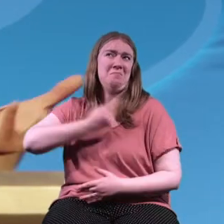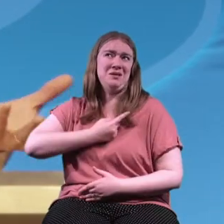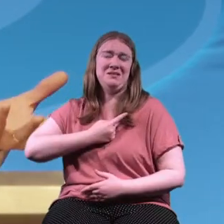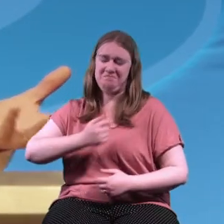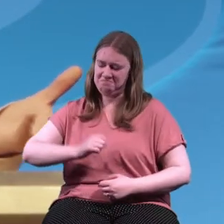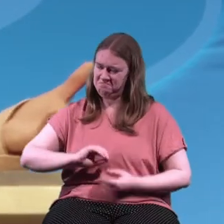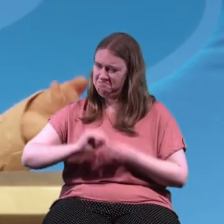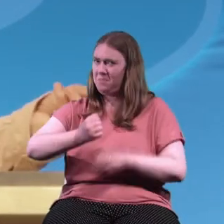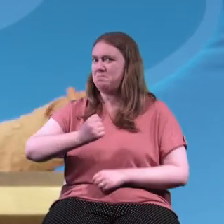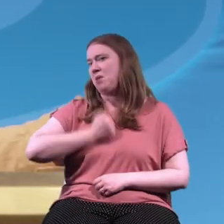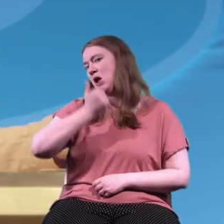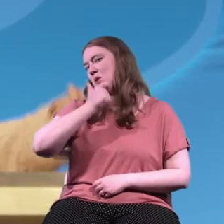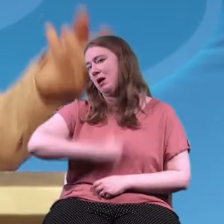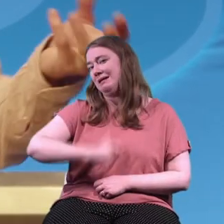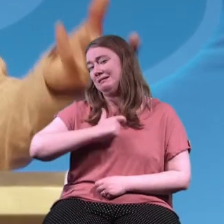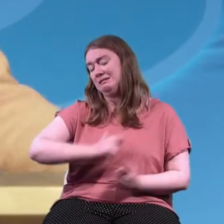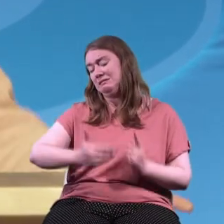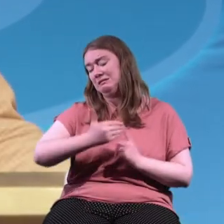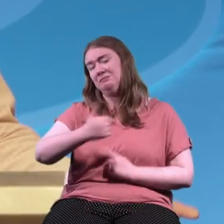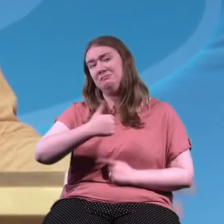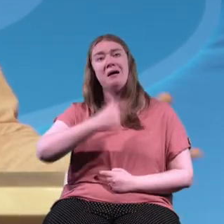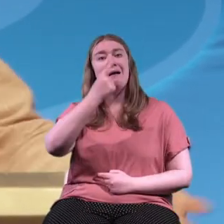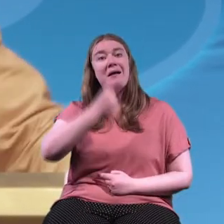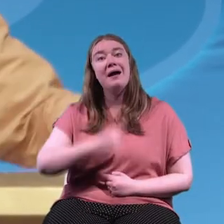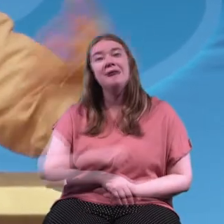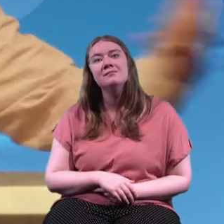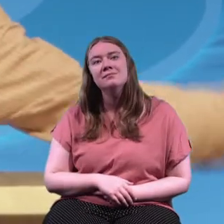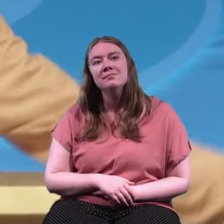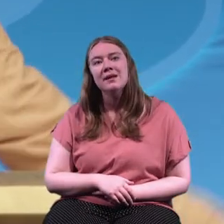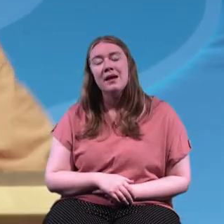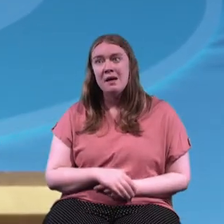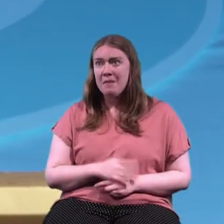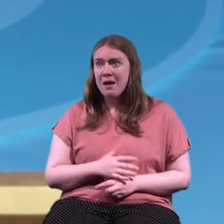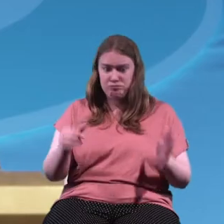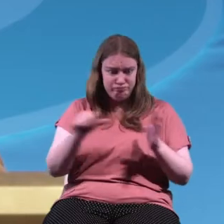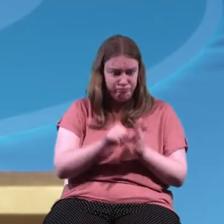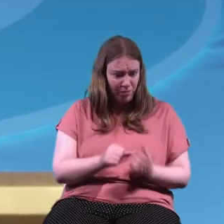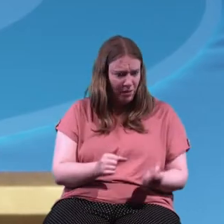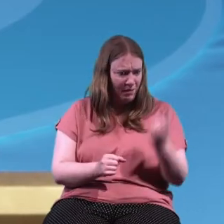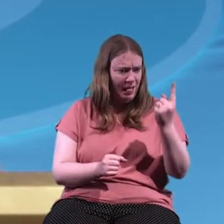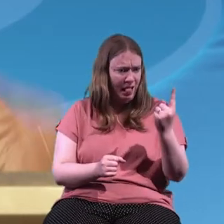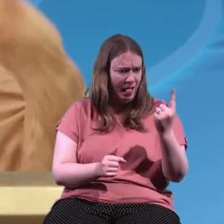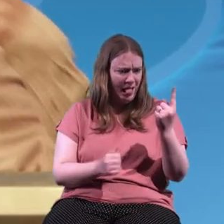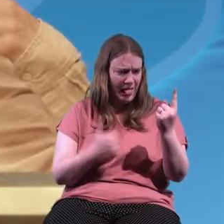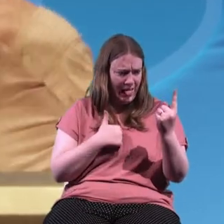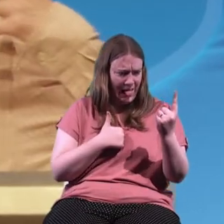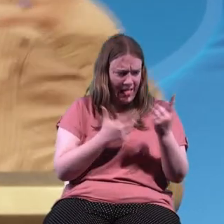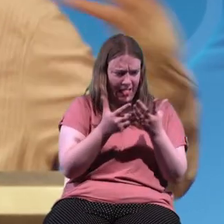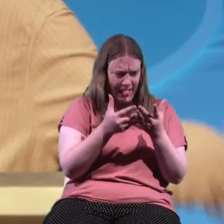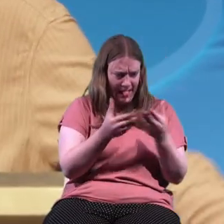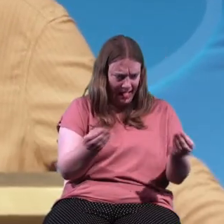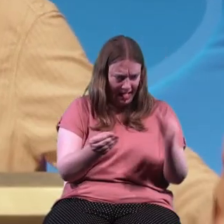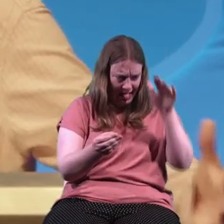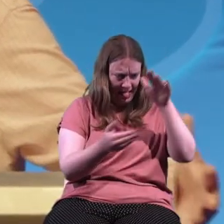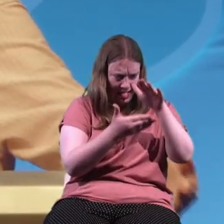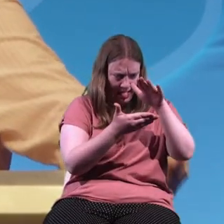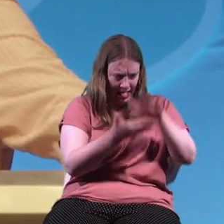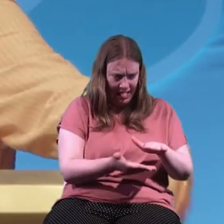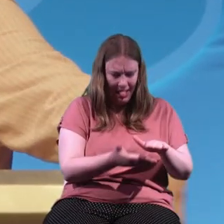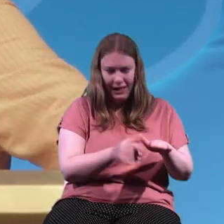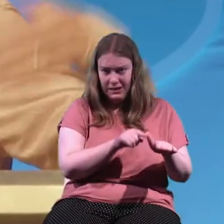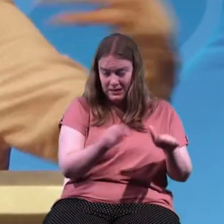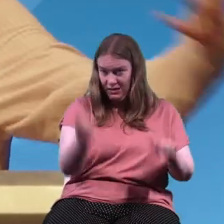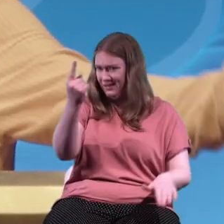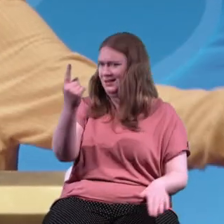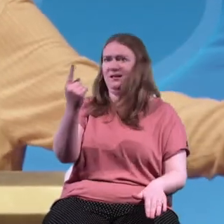that is every problem we solve is replaced by another. If we're trying to establish our own identity,